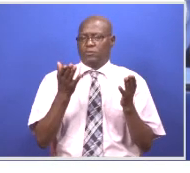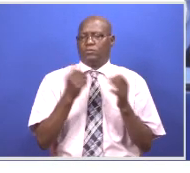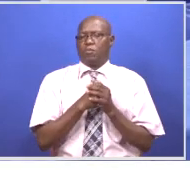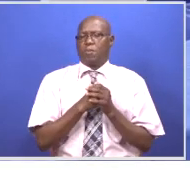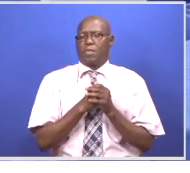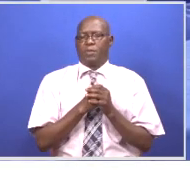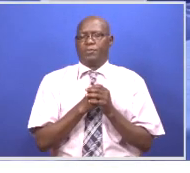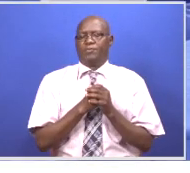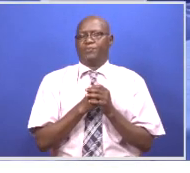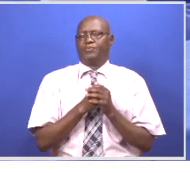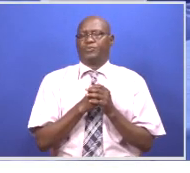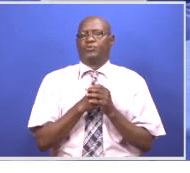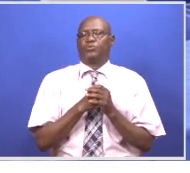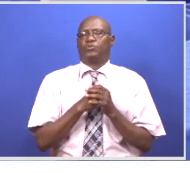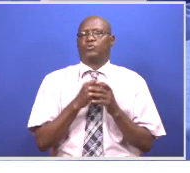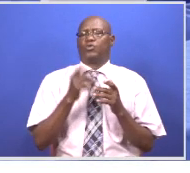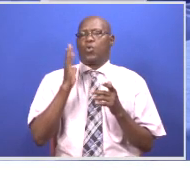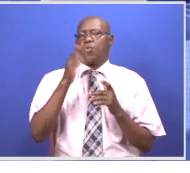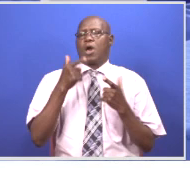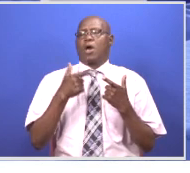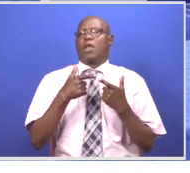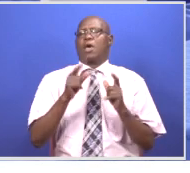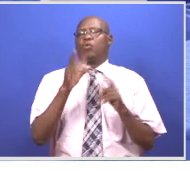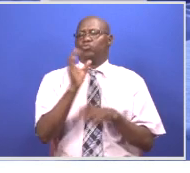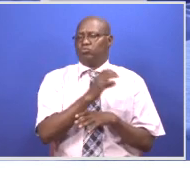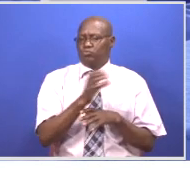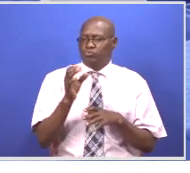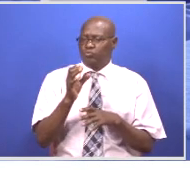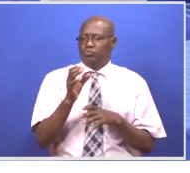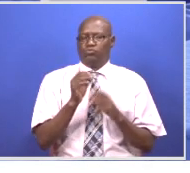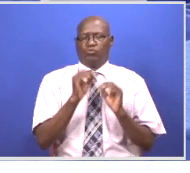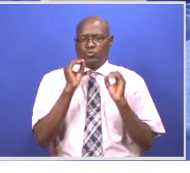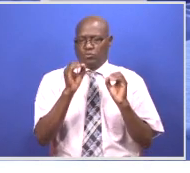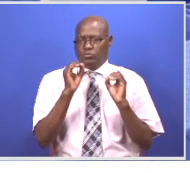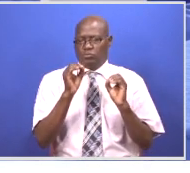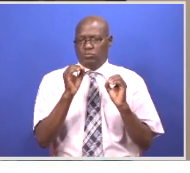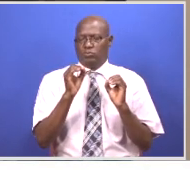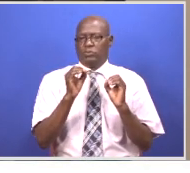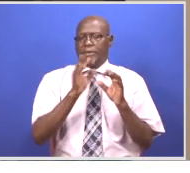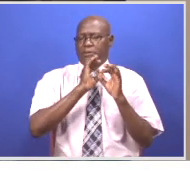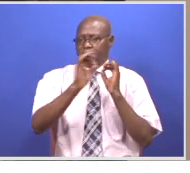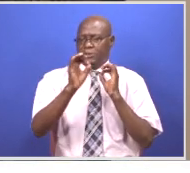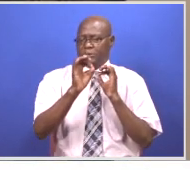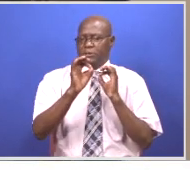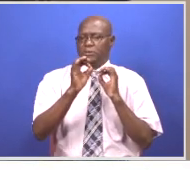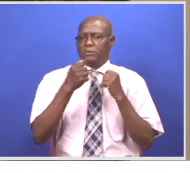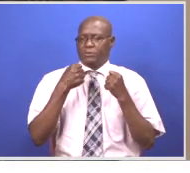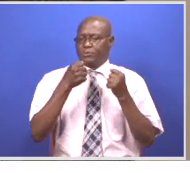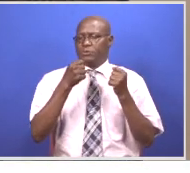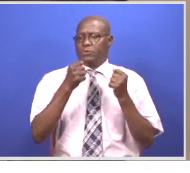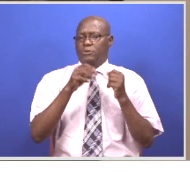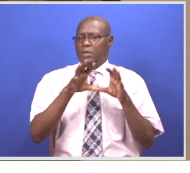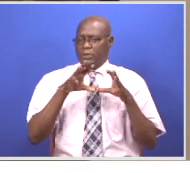Nobody, we are not going to allow drunkenness and driving. Speeding, we are not going to allow